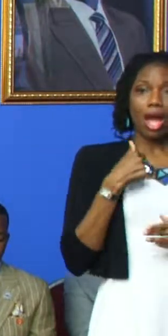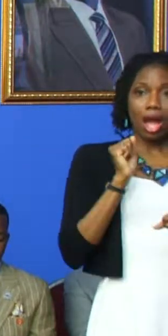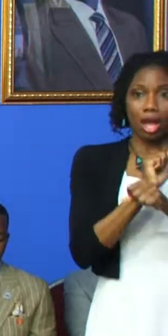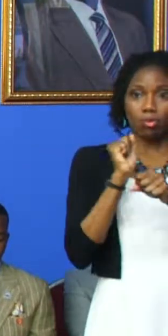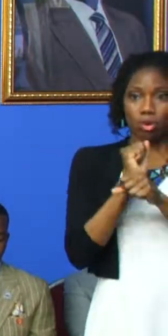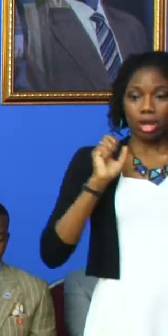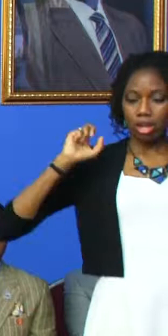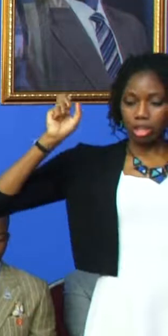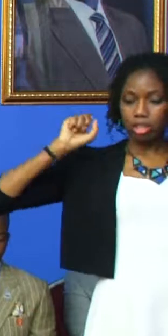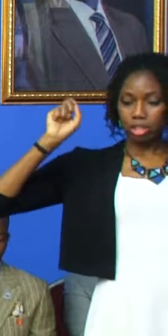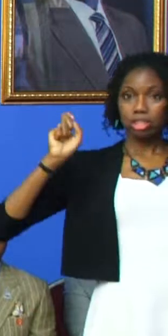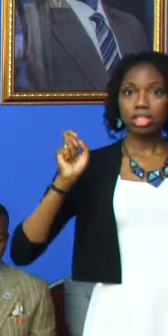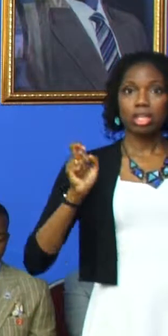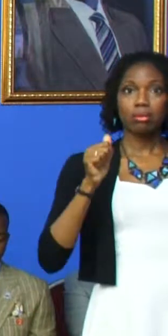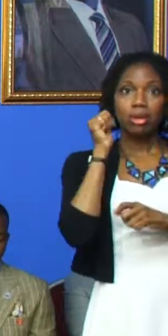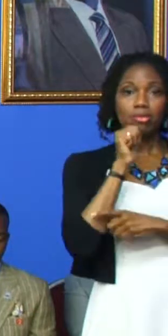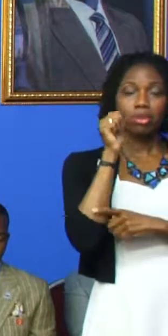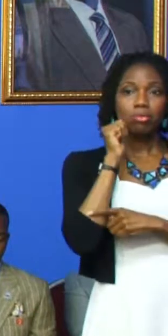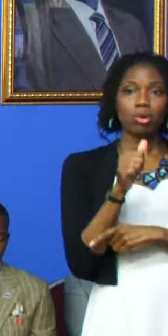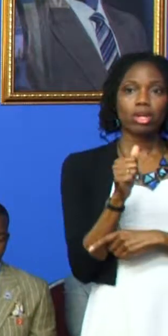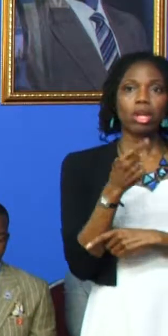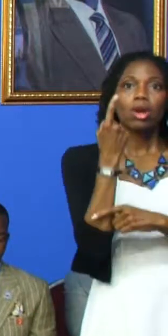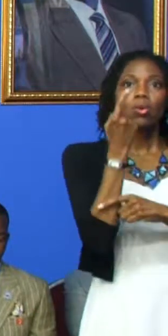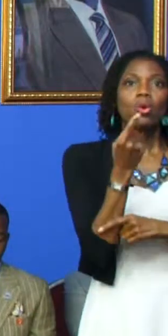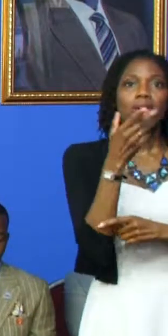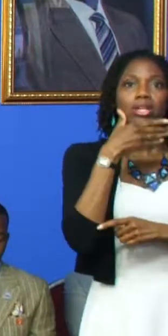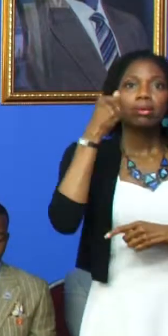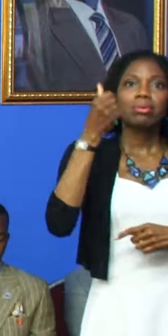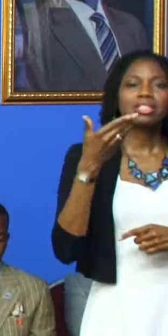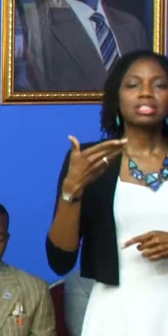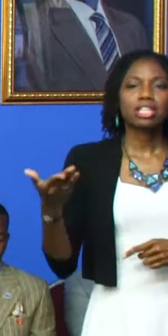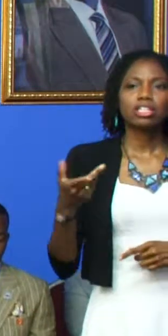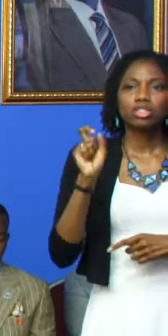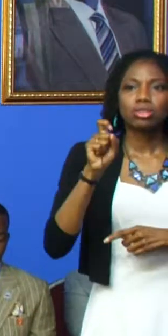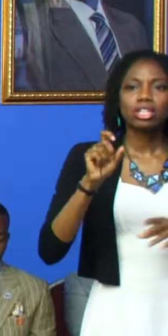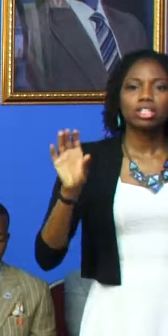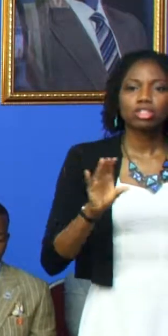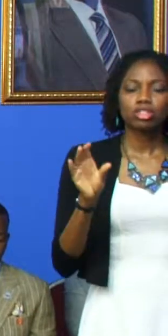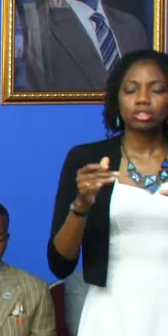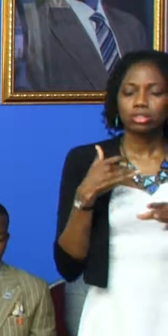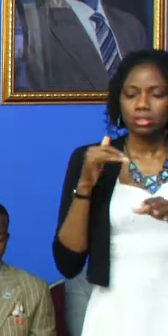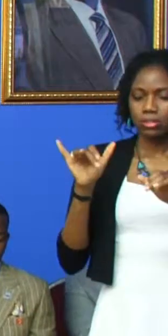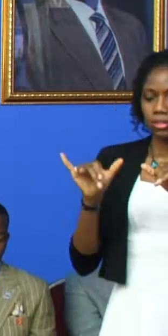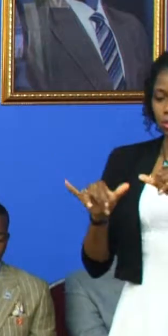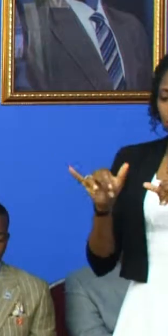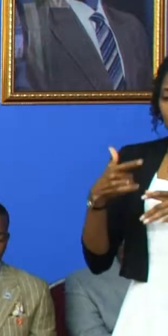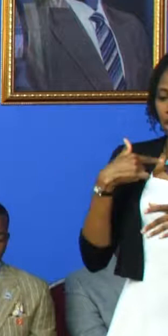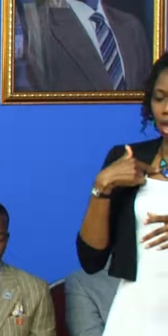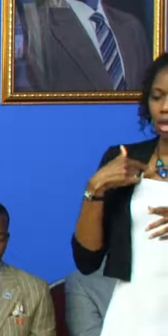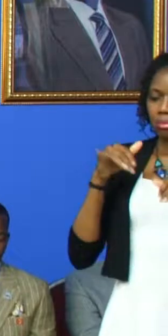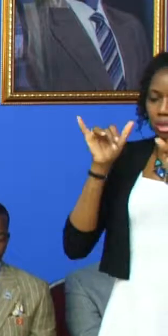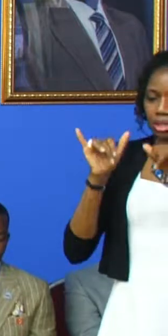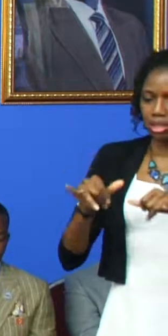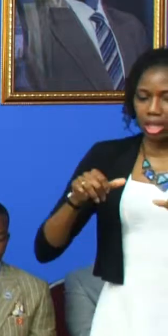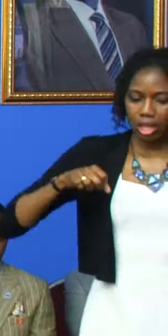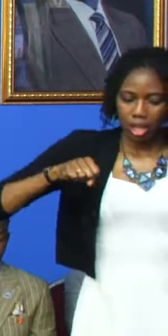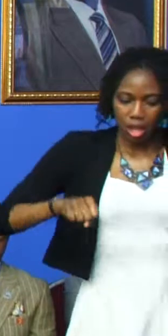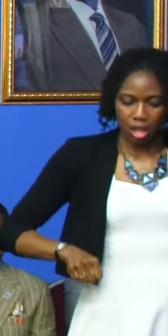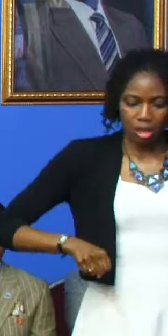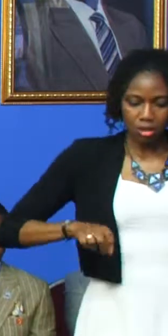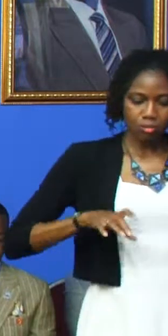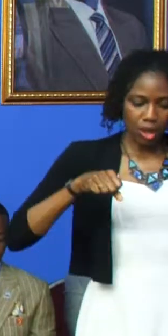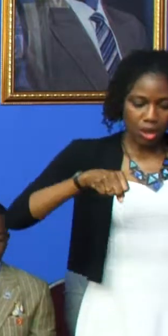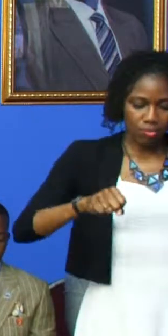the best things to do is to gauge your workout. I'm going to stay on the elliptical stair step 20 minutes.